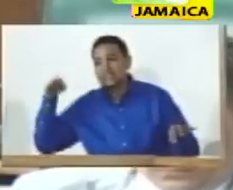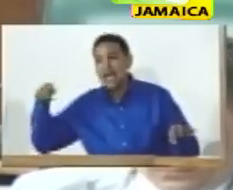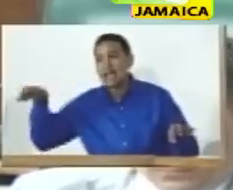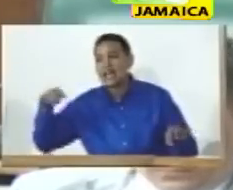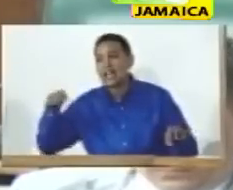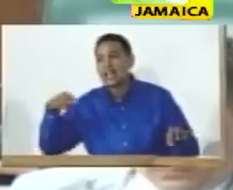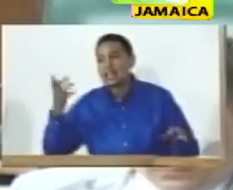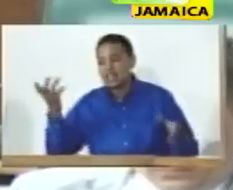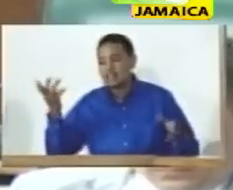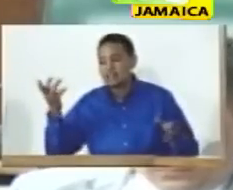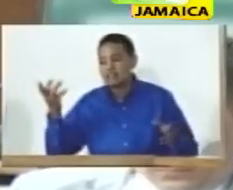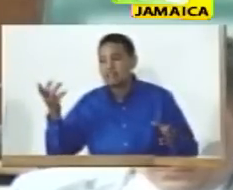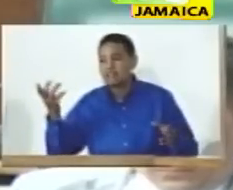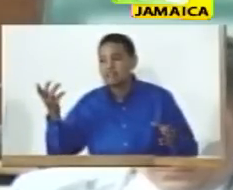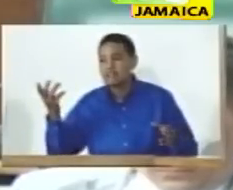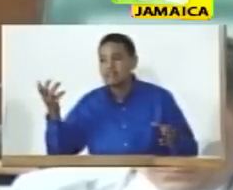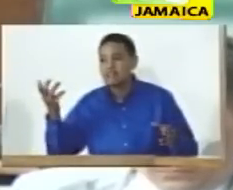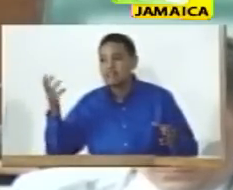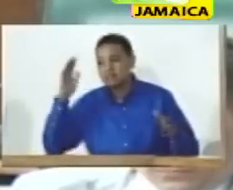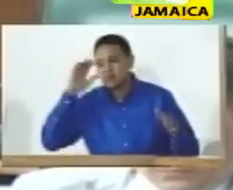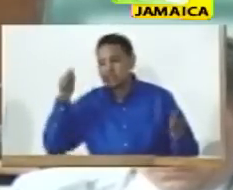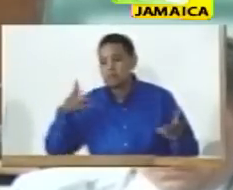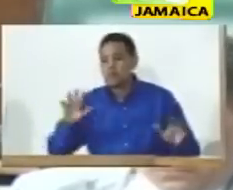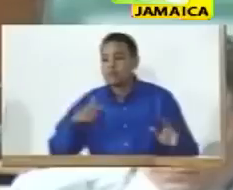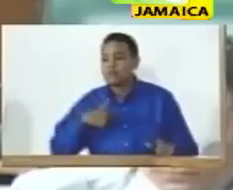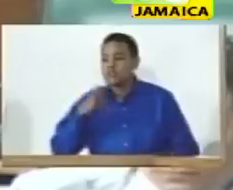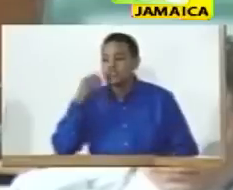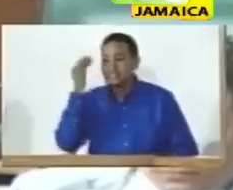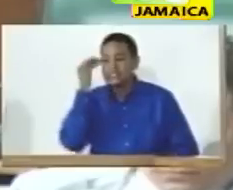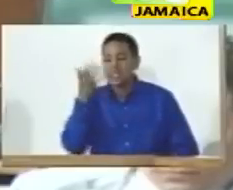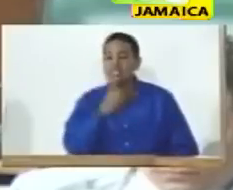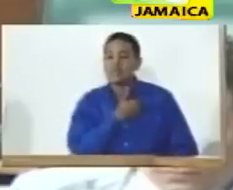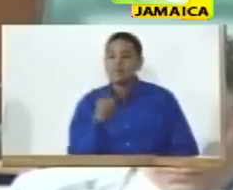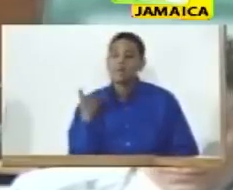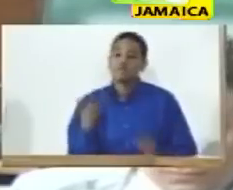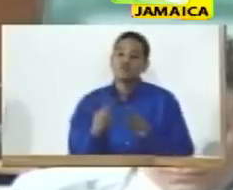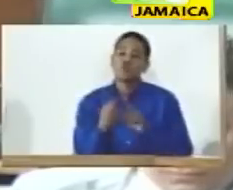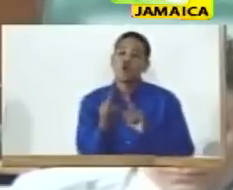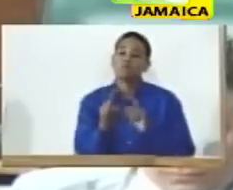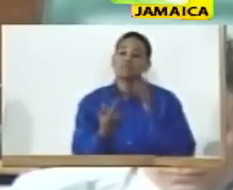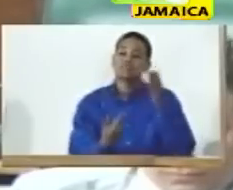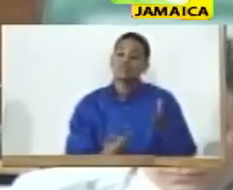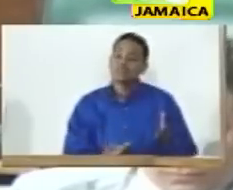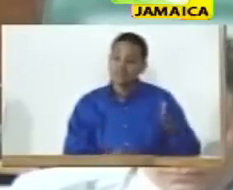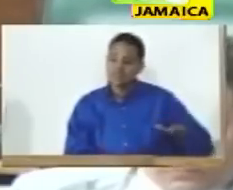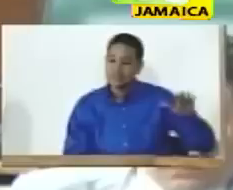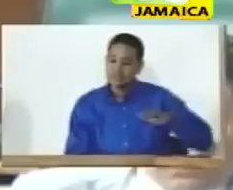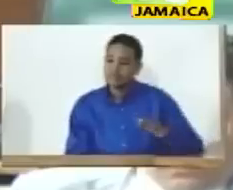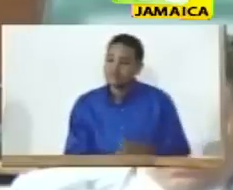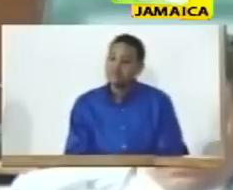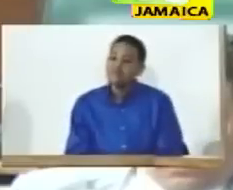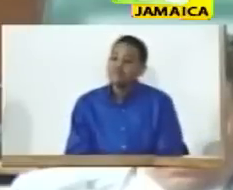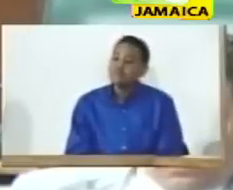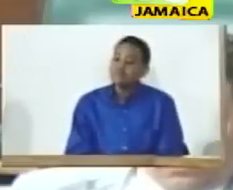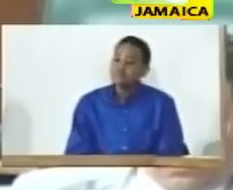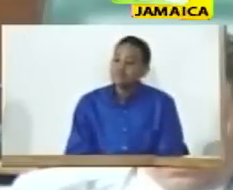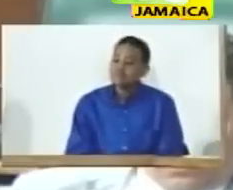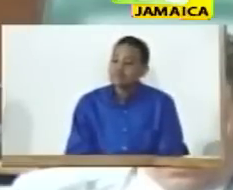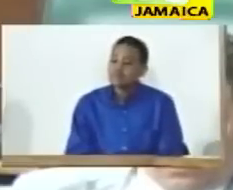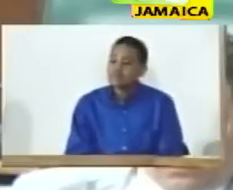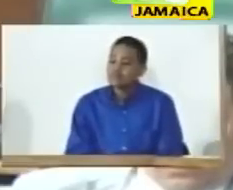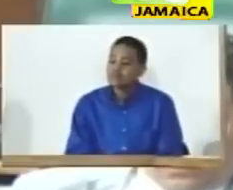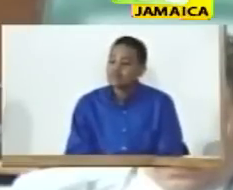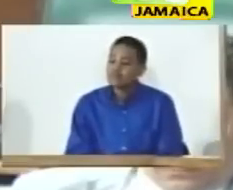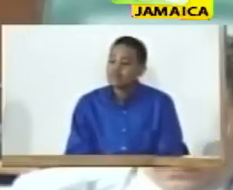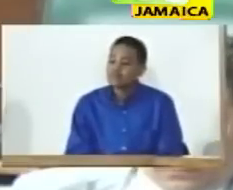President, permit me to just say to my colleagues on the other side, to